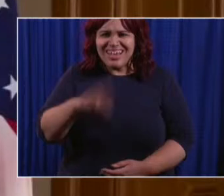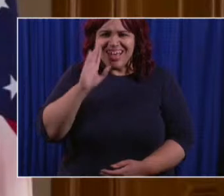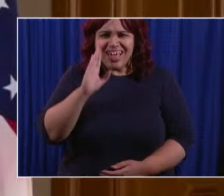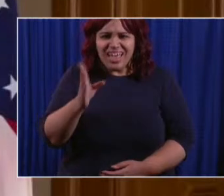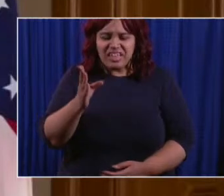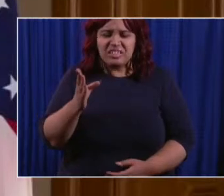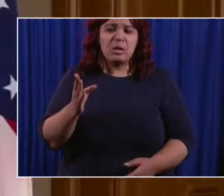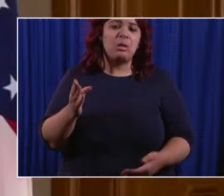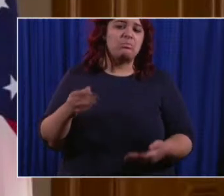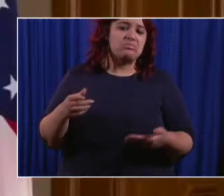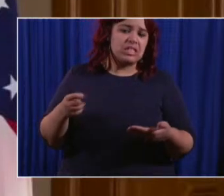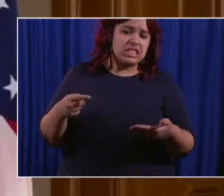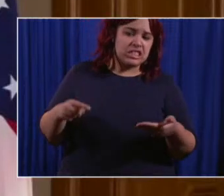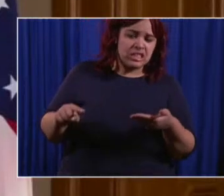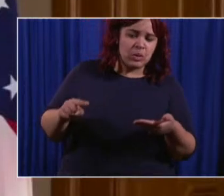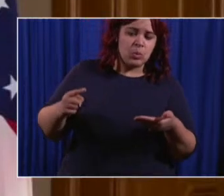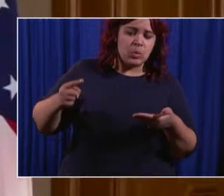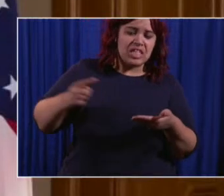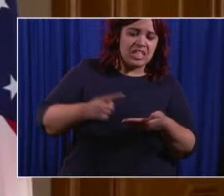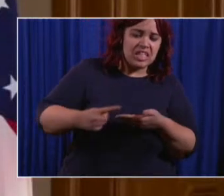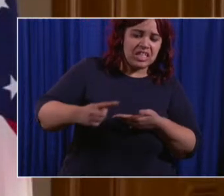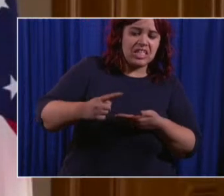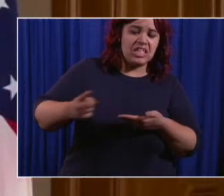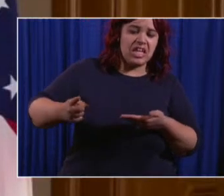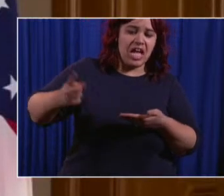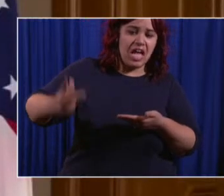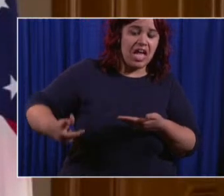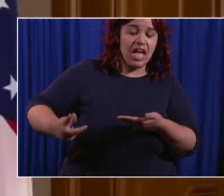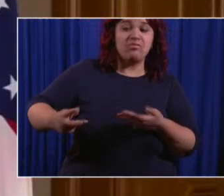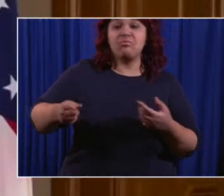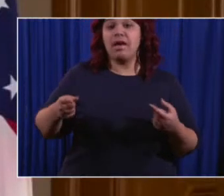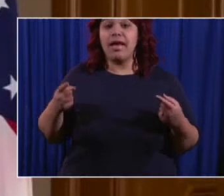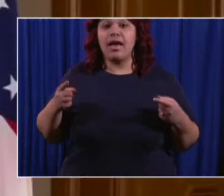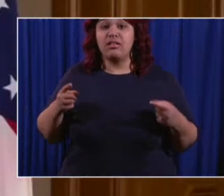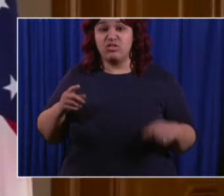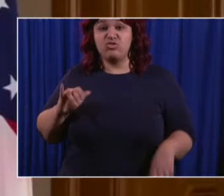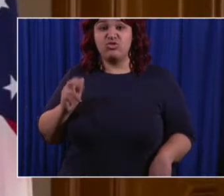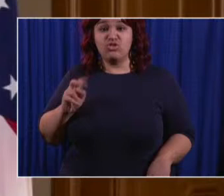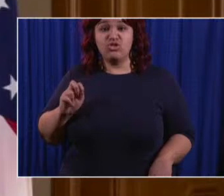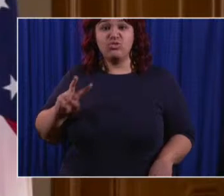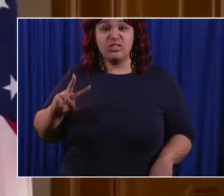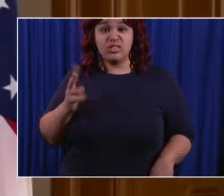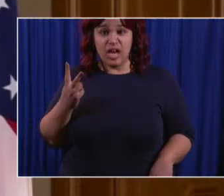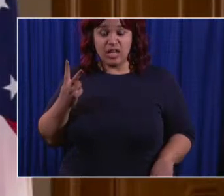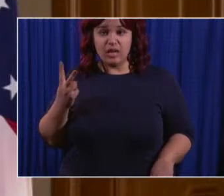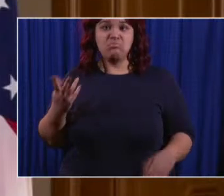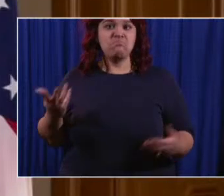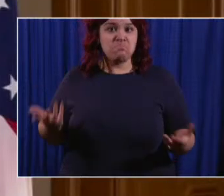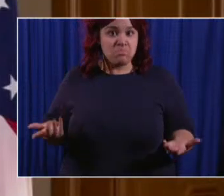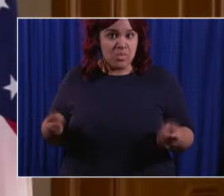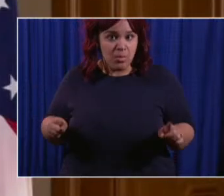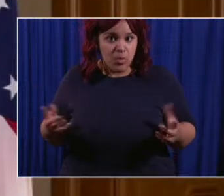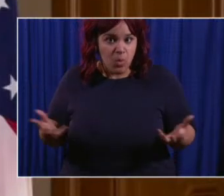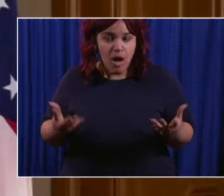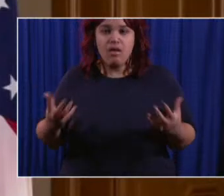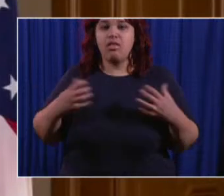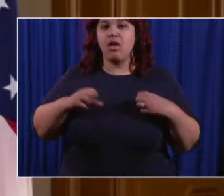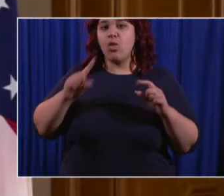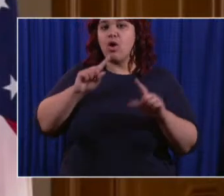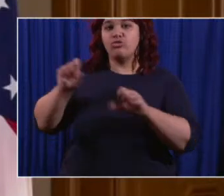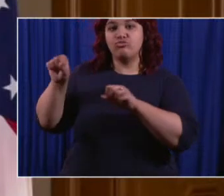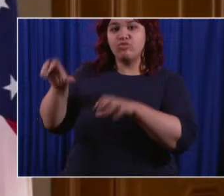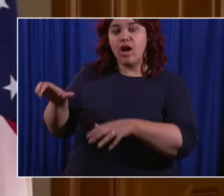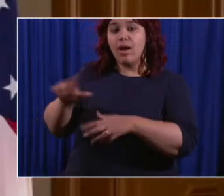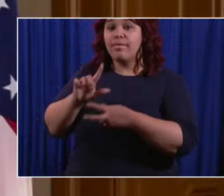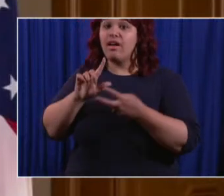to the next week and a half, we have the health orders lifting, and we also have a holiday weekend coming up. These are things that previously we were